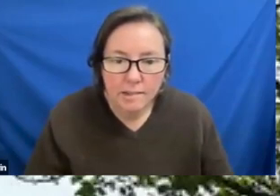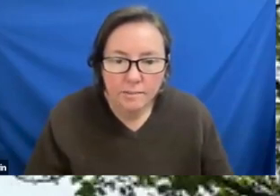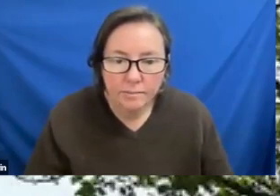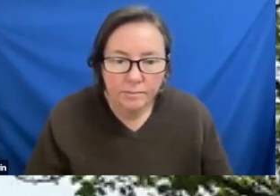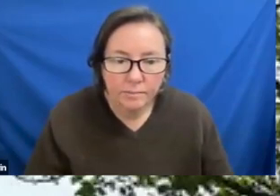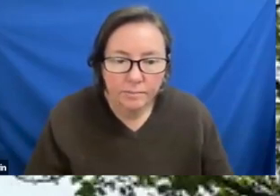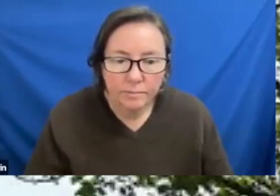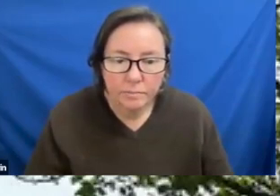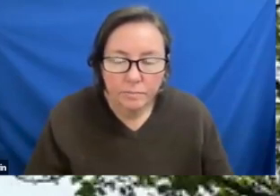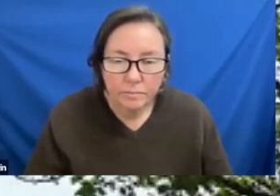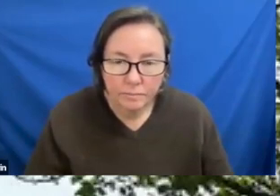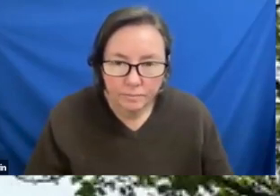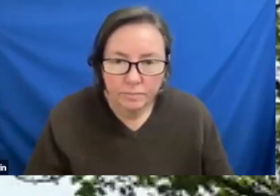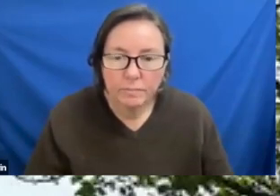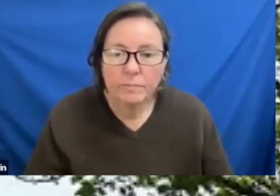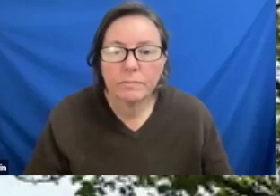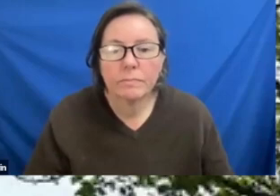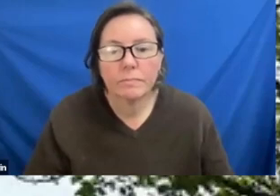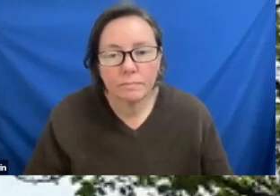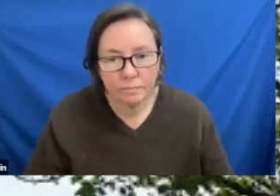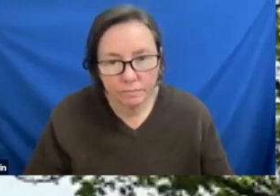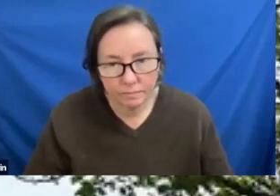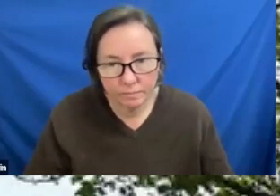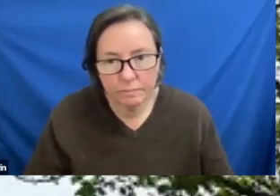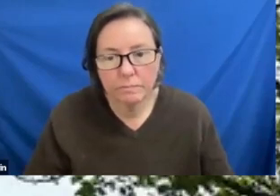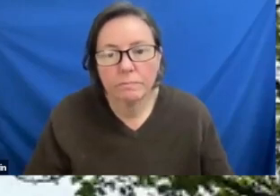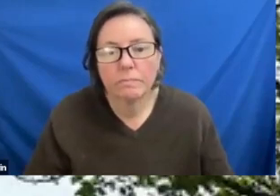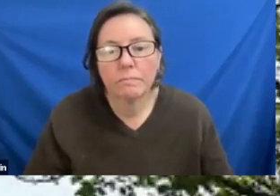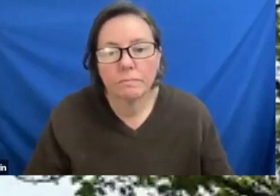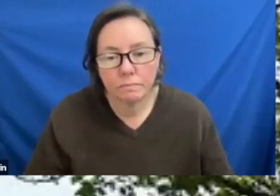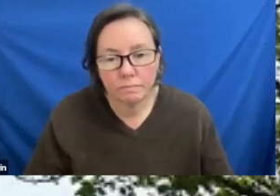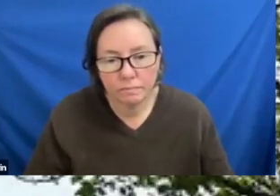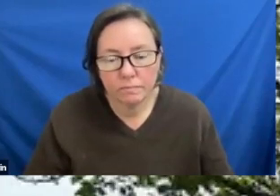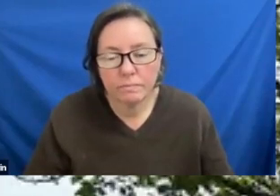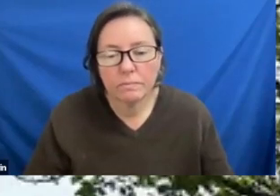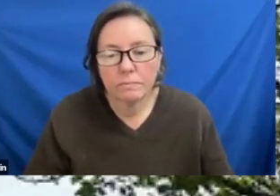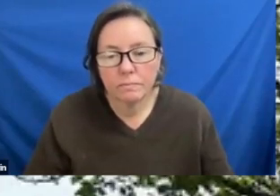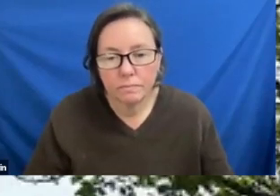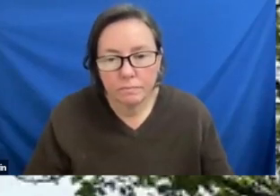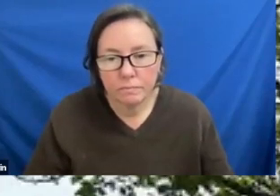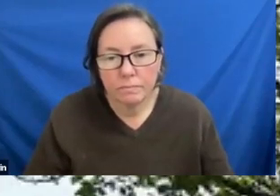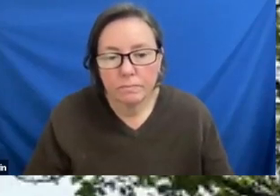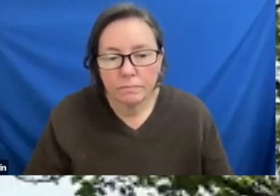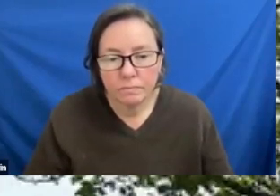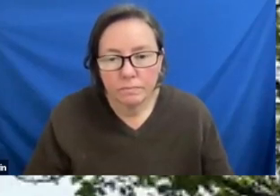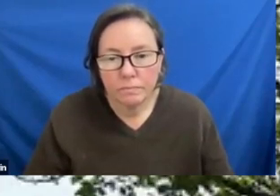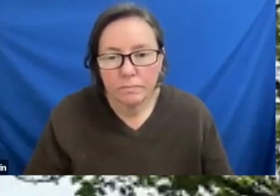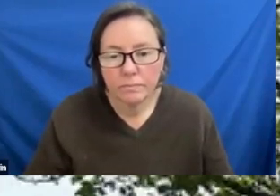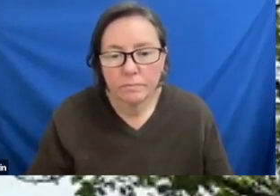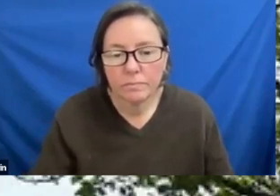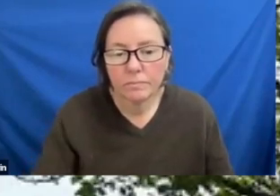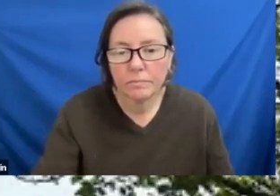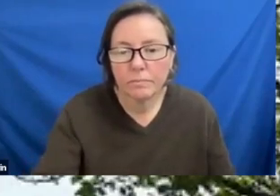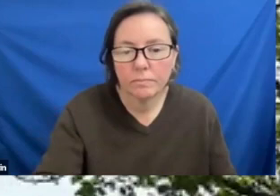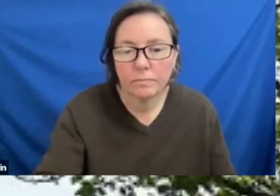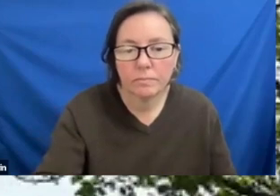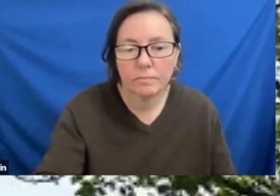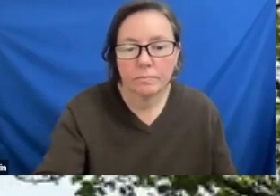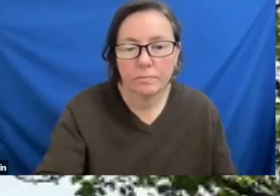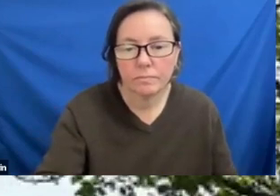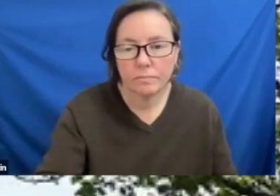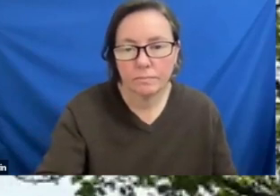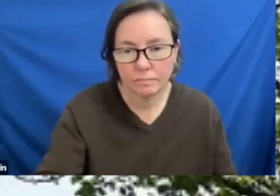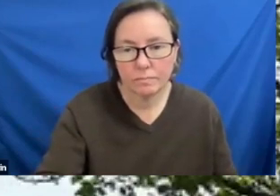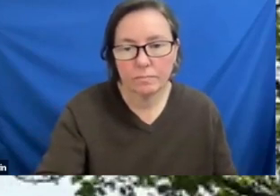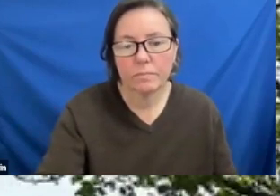bunch of great comments in the chat that unfortunately we're not going to be able to read all of them for the recording on the meeting tonight, but those will be posted on the website